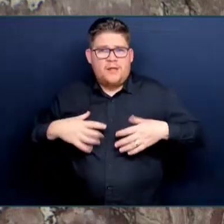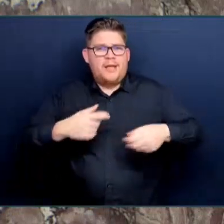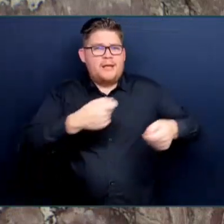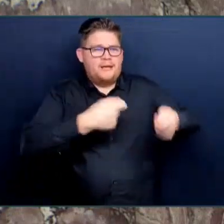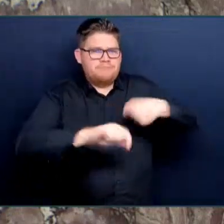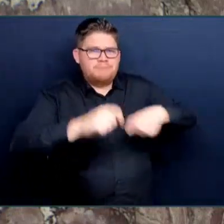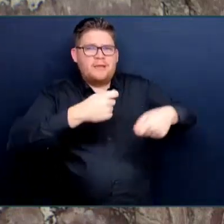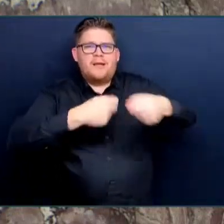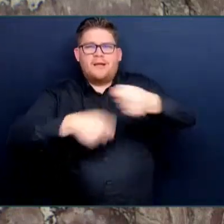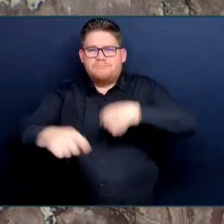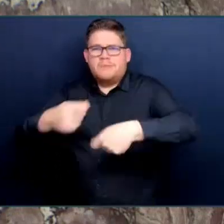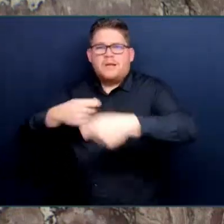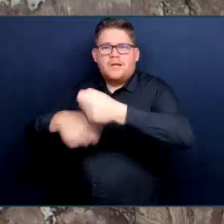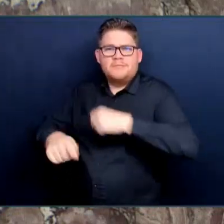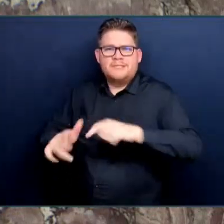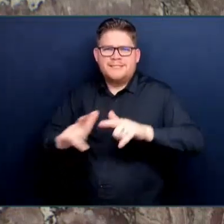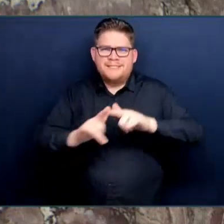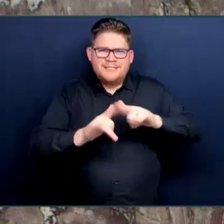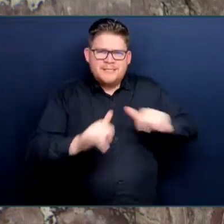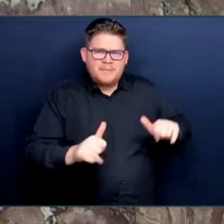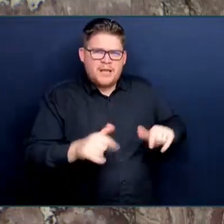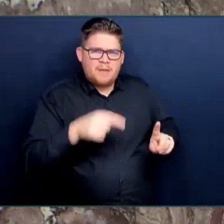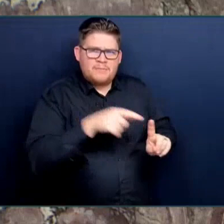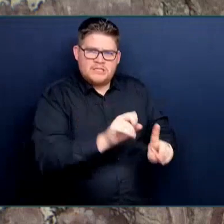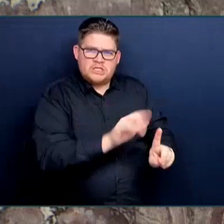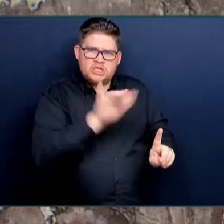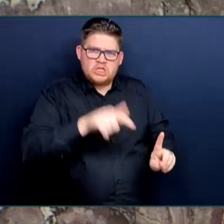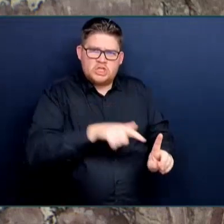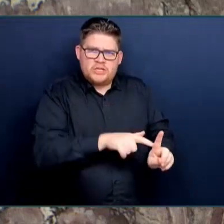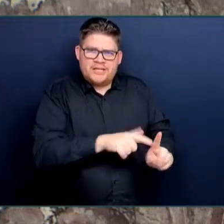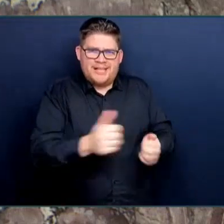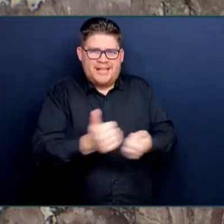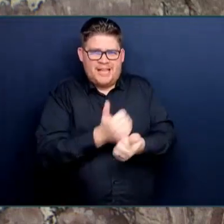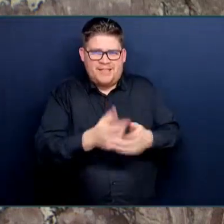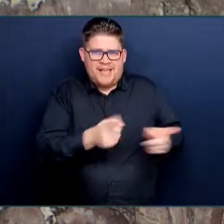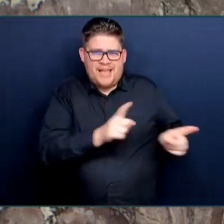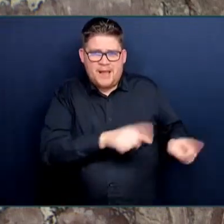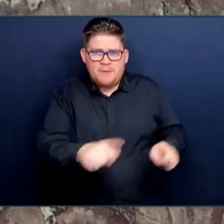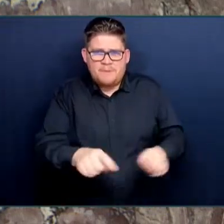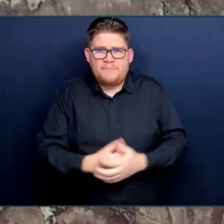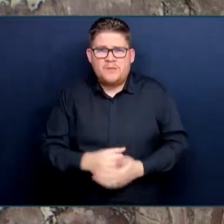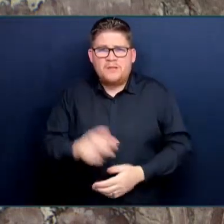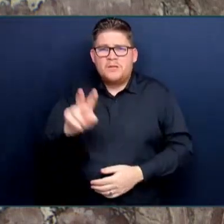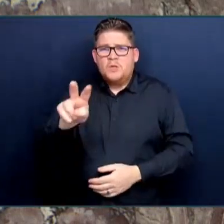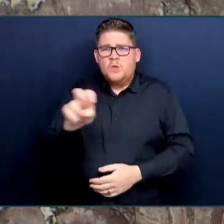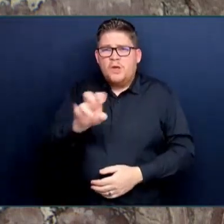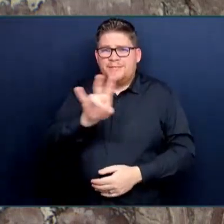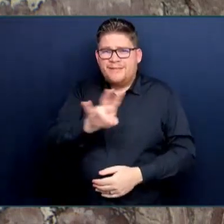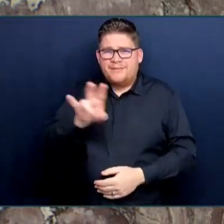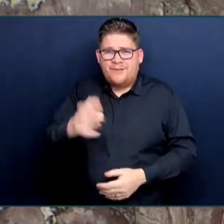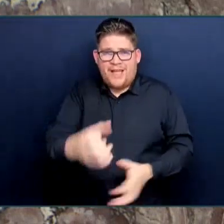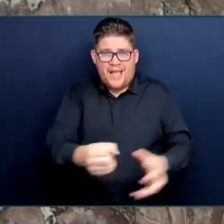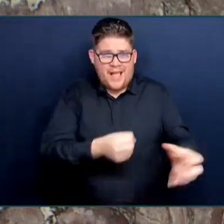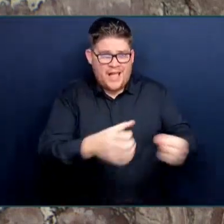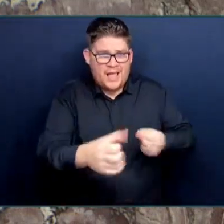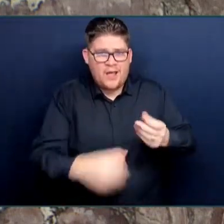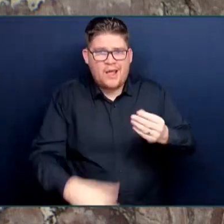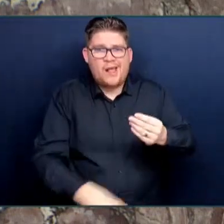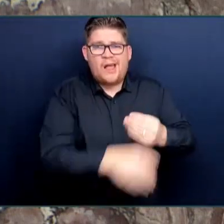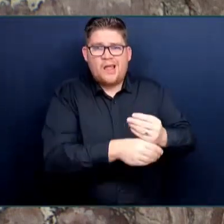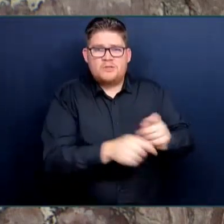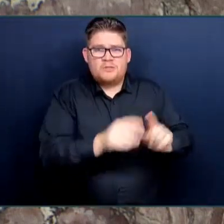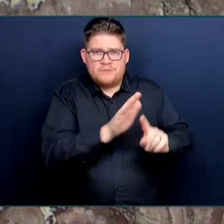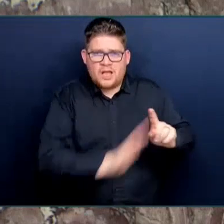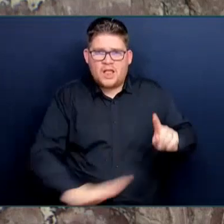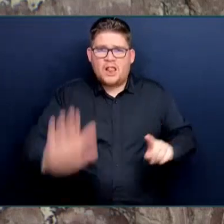in Surrey and the 277 that we're hiring in this province, Honourable Speaker. That is a lot of work. My staff are doing